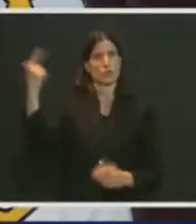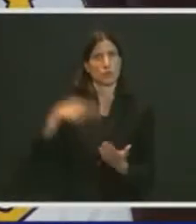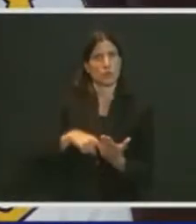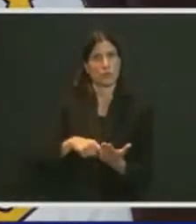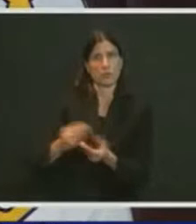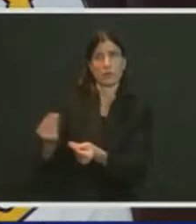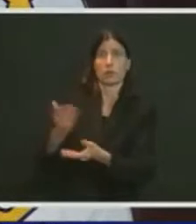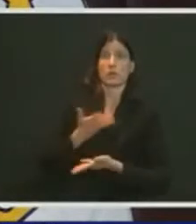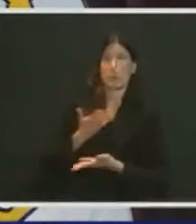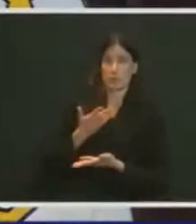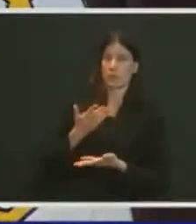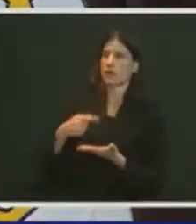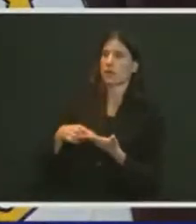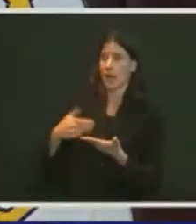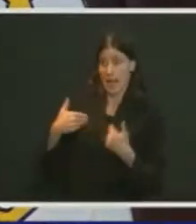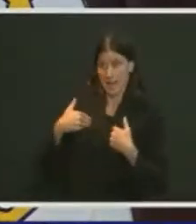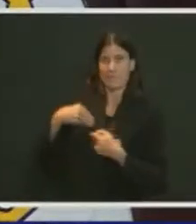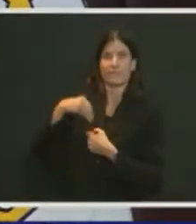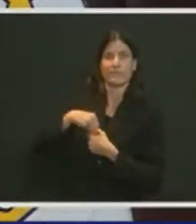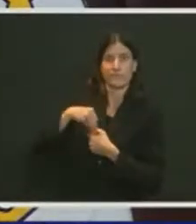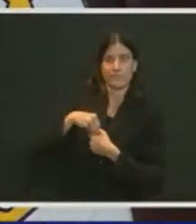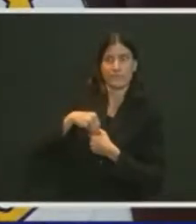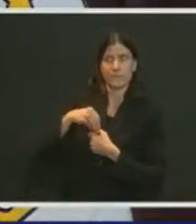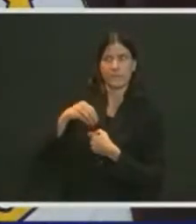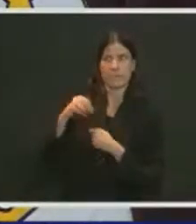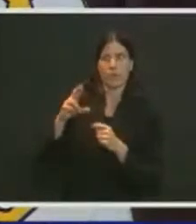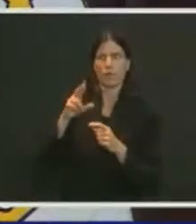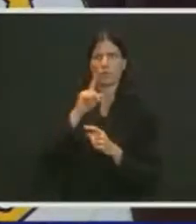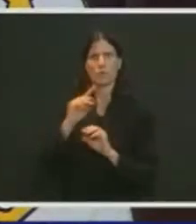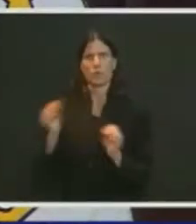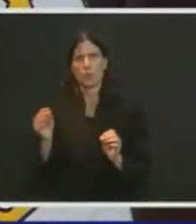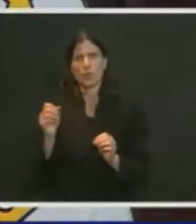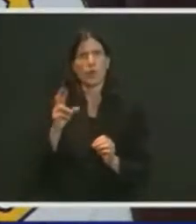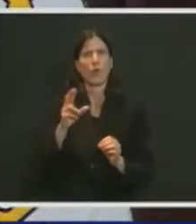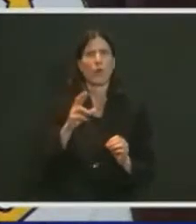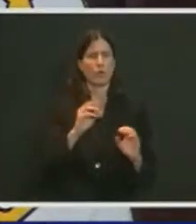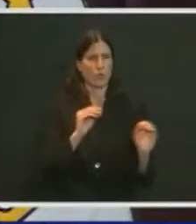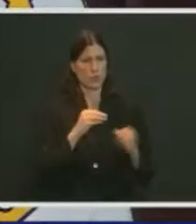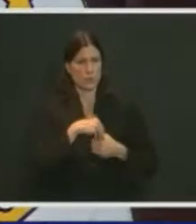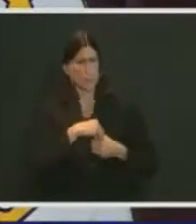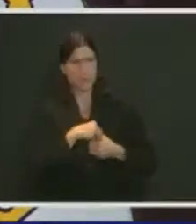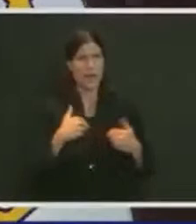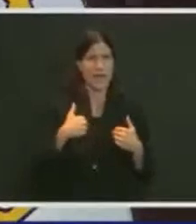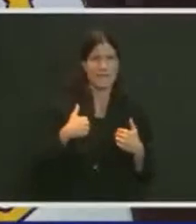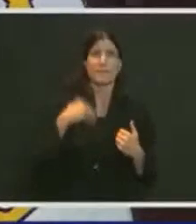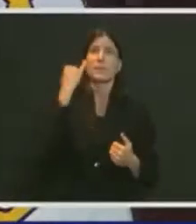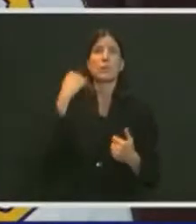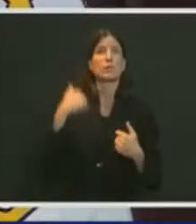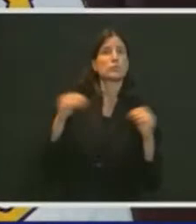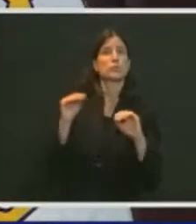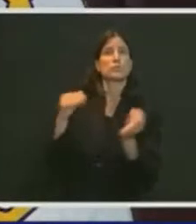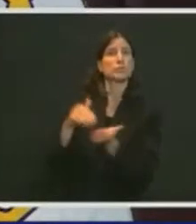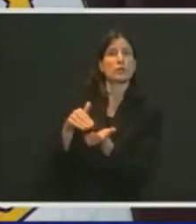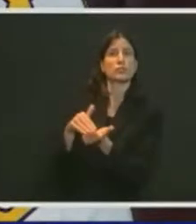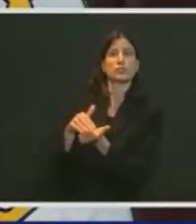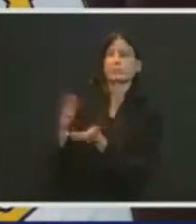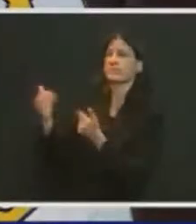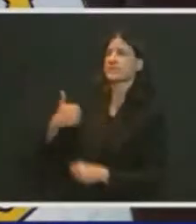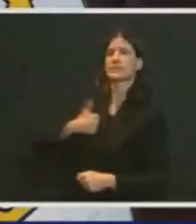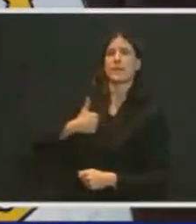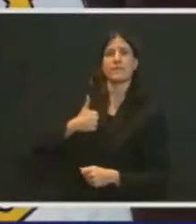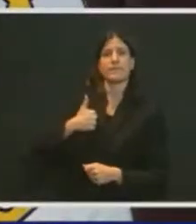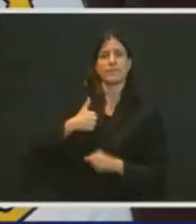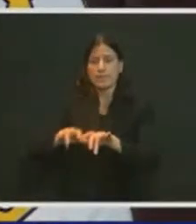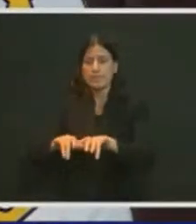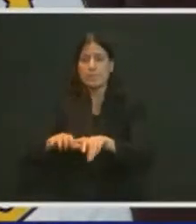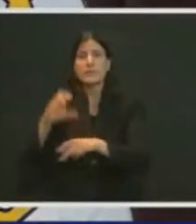healthcare industry at all. Is there a chance still for those folks to just walk up to a test that's reliable without having the referral